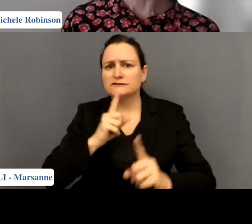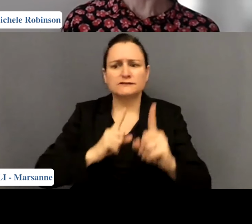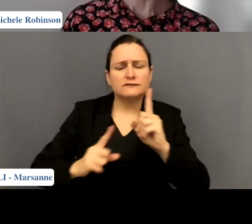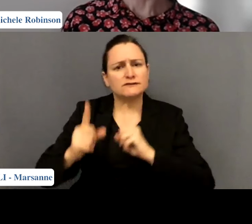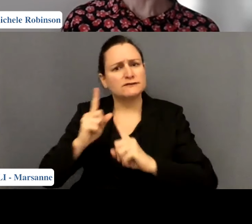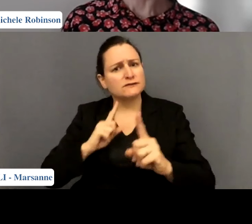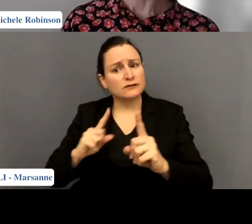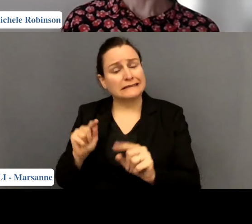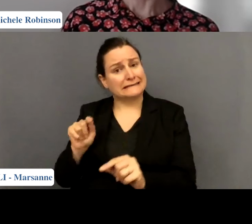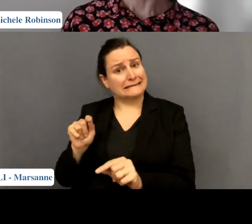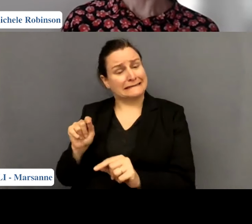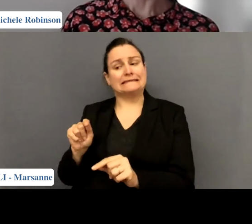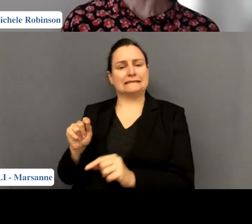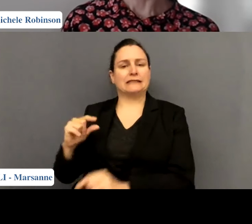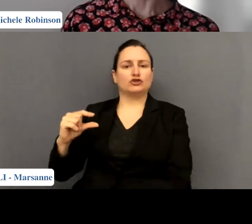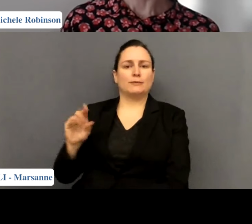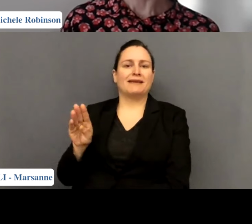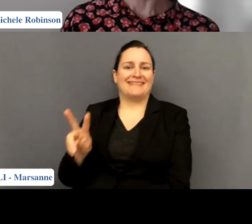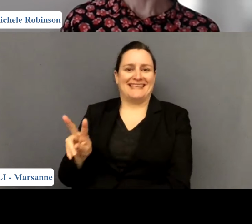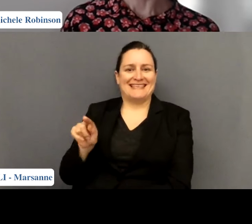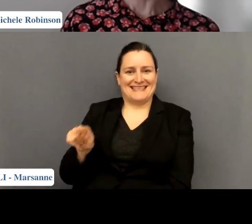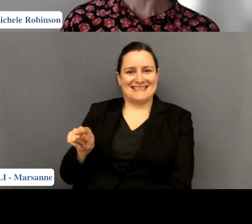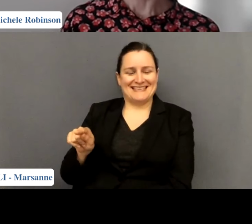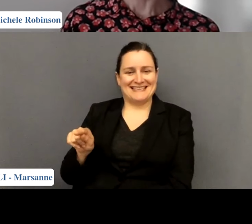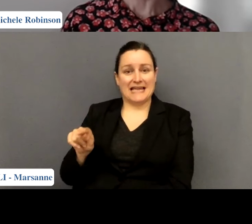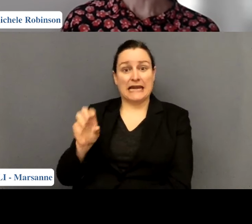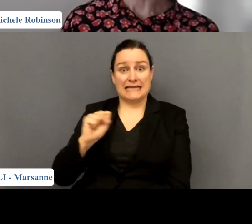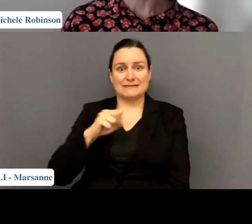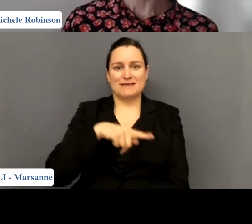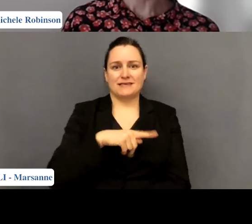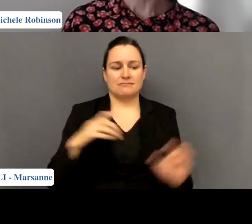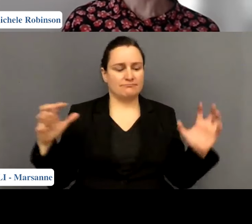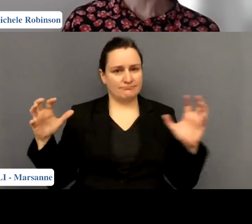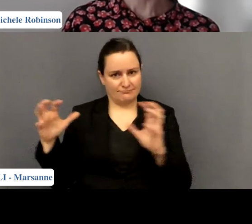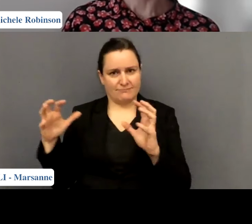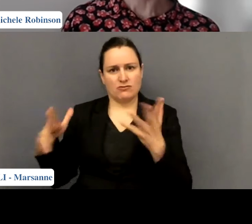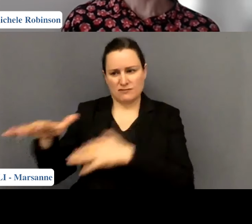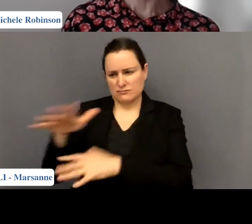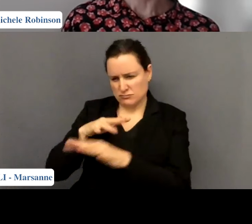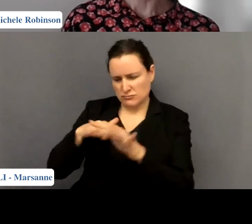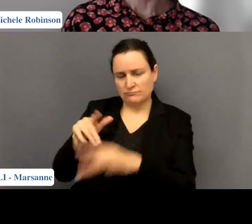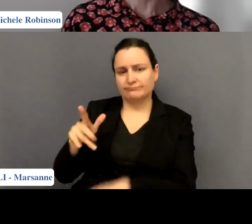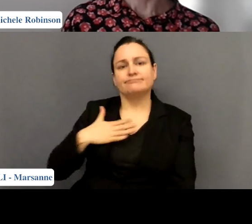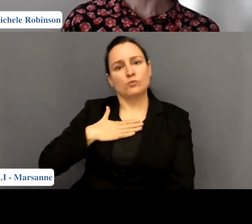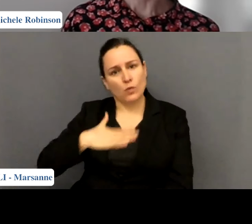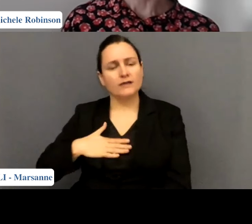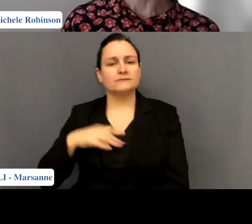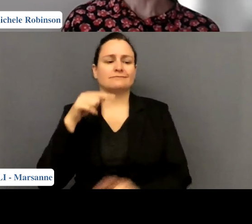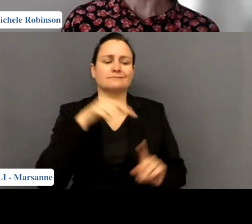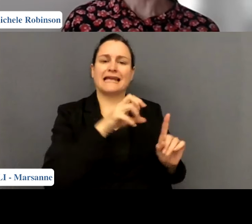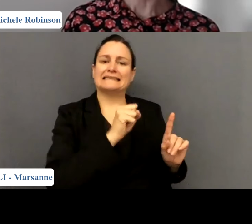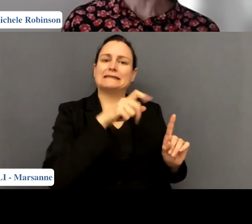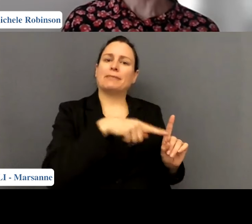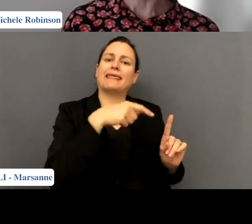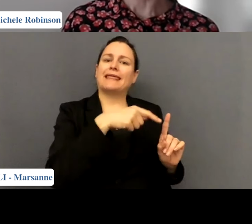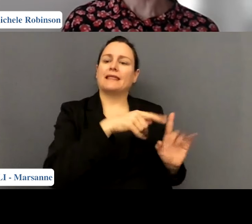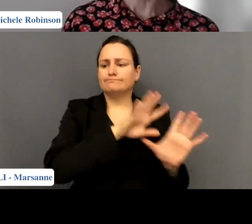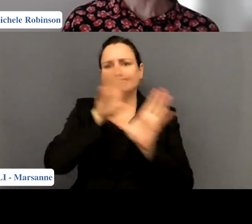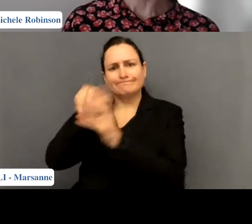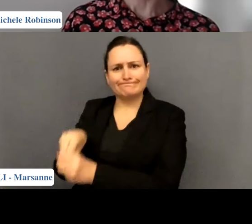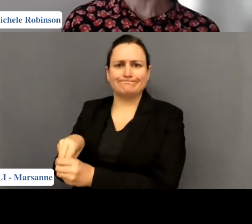violence, saying we'd love to get in the room with the social protection folks and think about how to integrate our national action